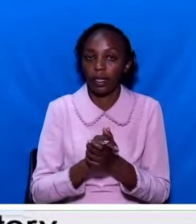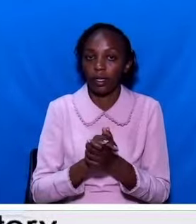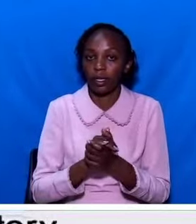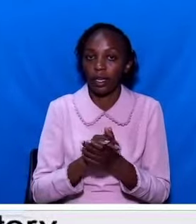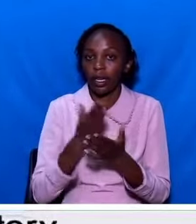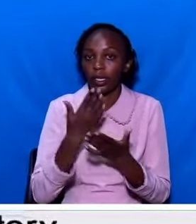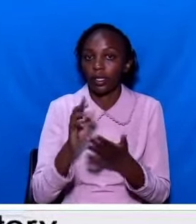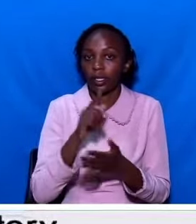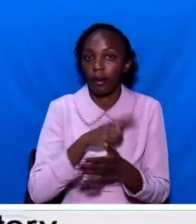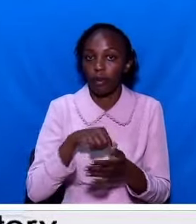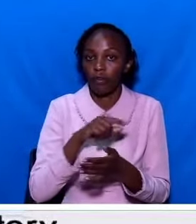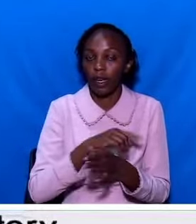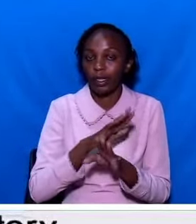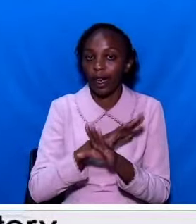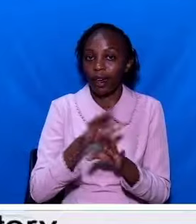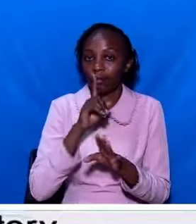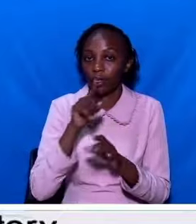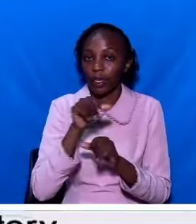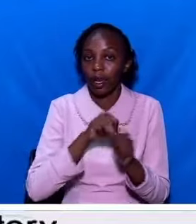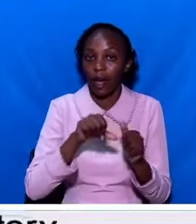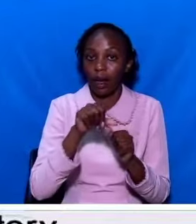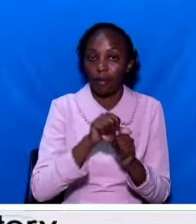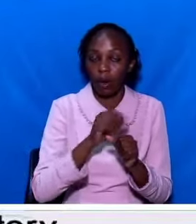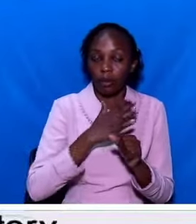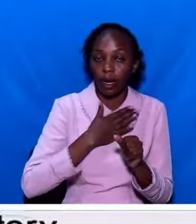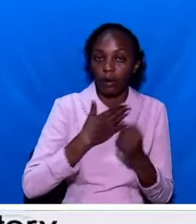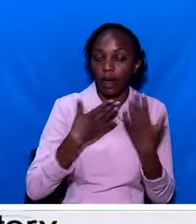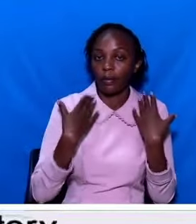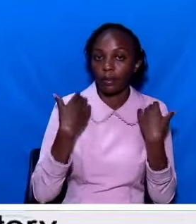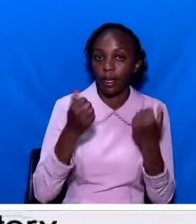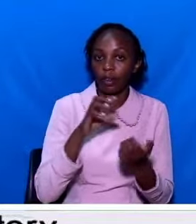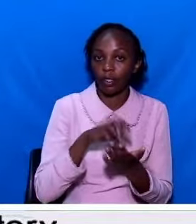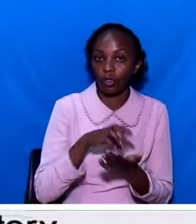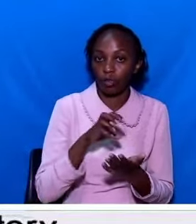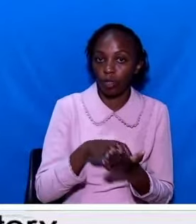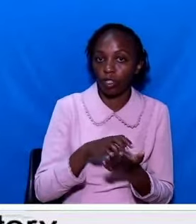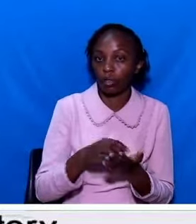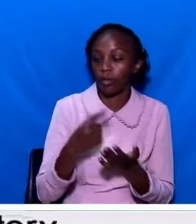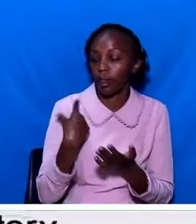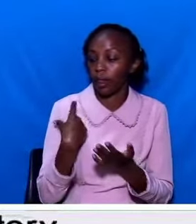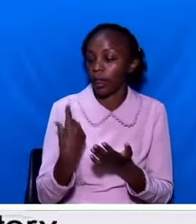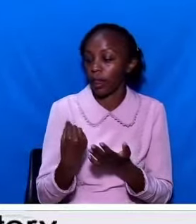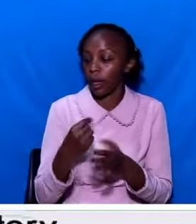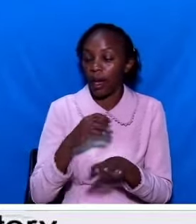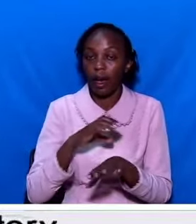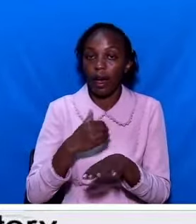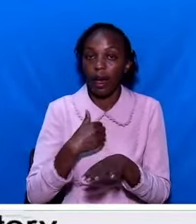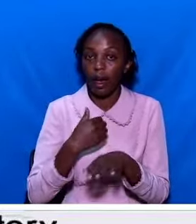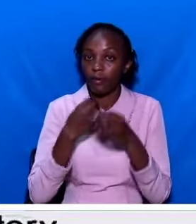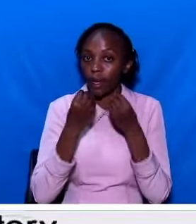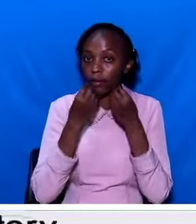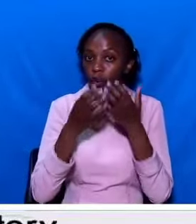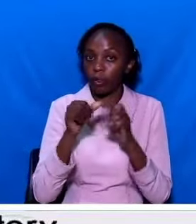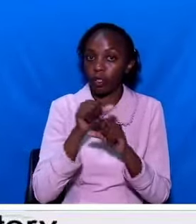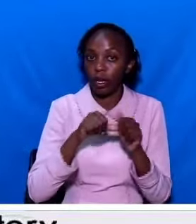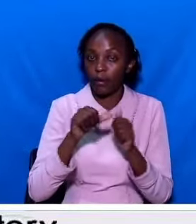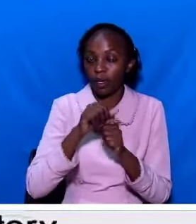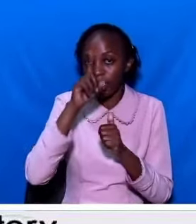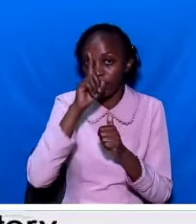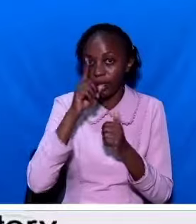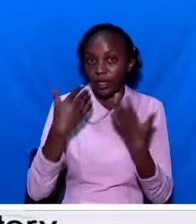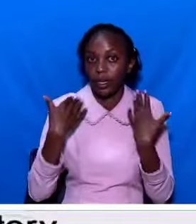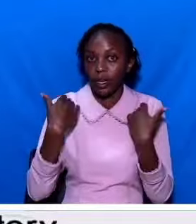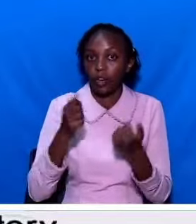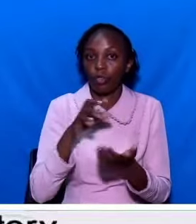Some of us are uncertain about our health situations. You've just received a diagnosis about a serious health condition that you